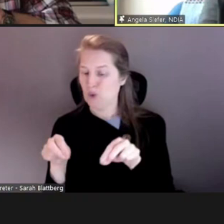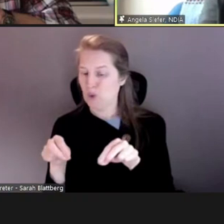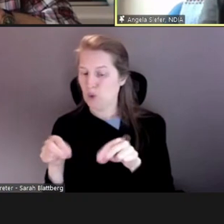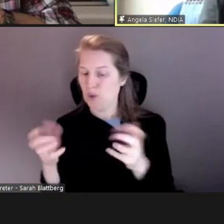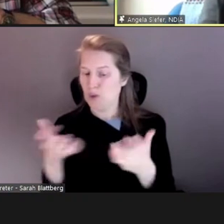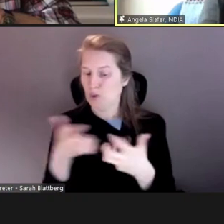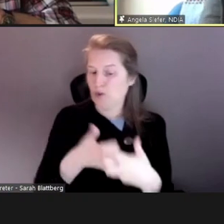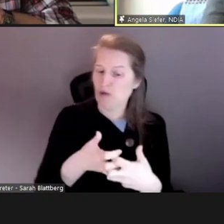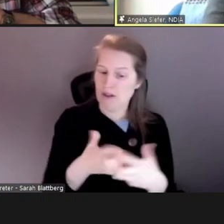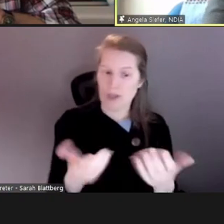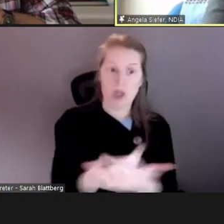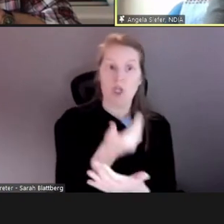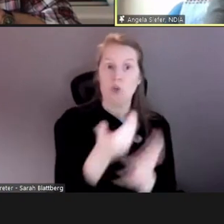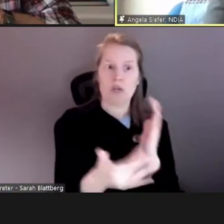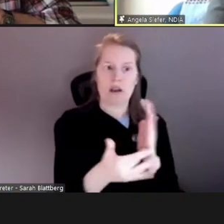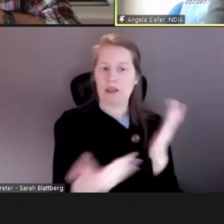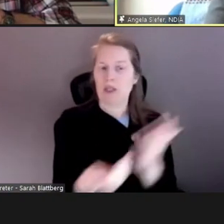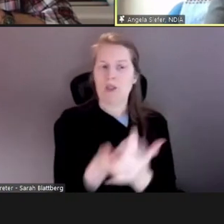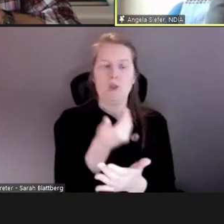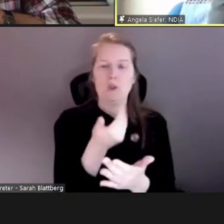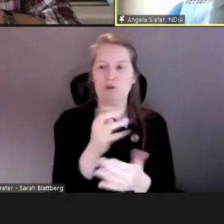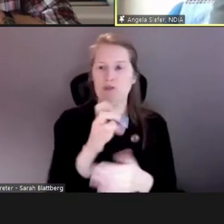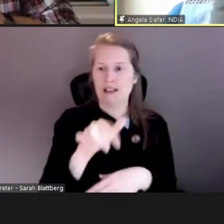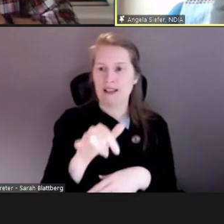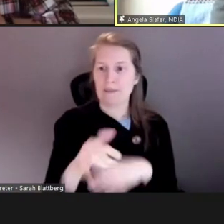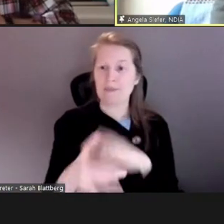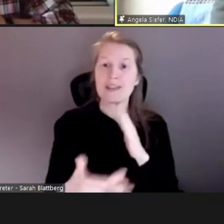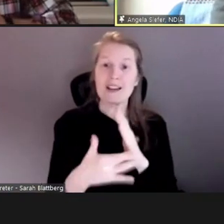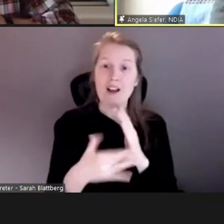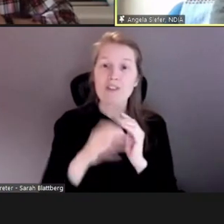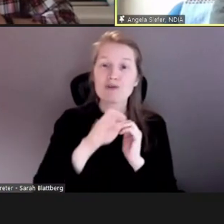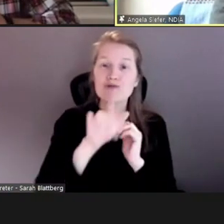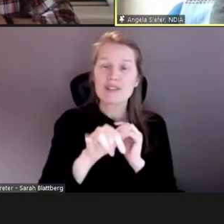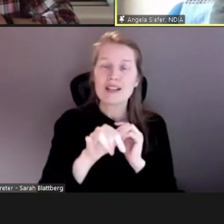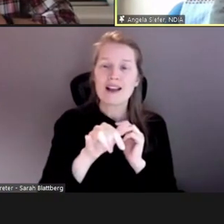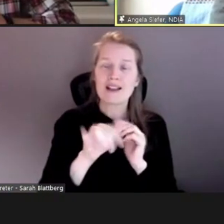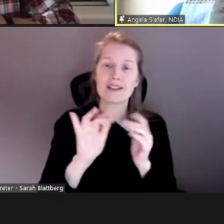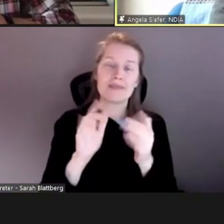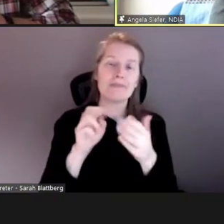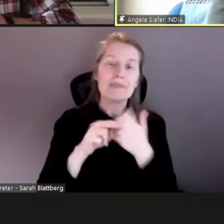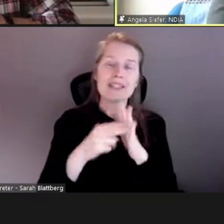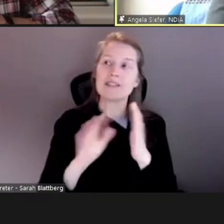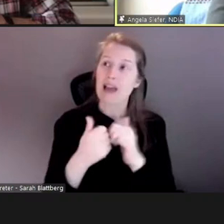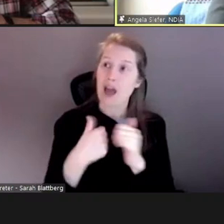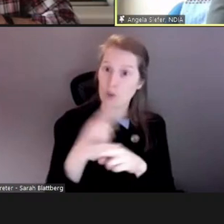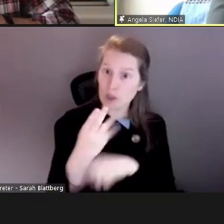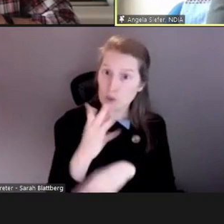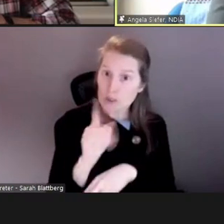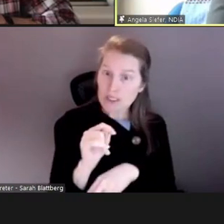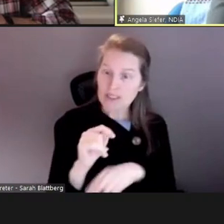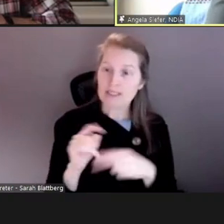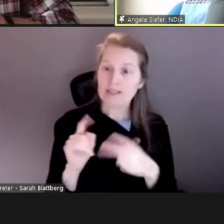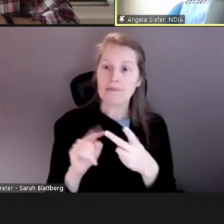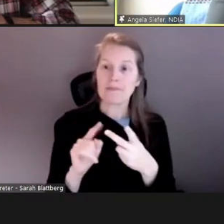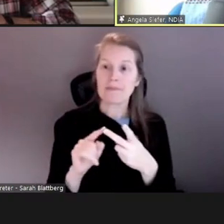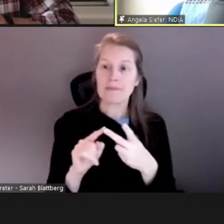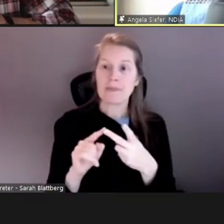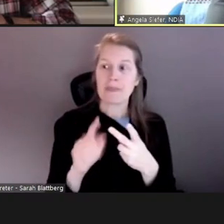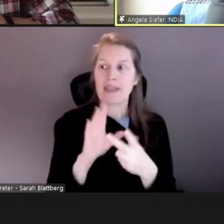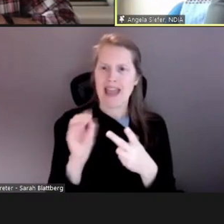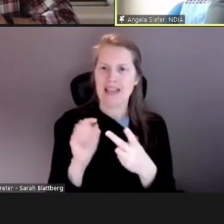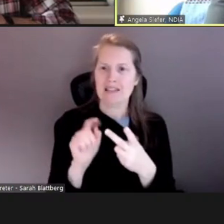to new realities of how technology realities in terms of how we're using the technology, right? Our uses of it and